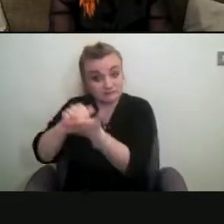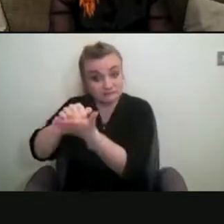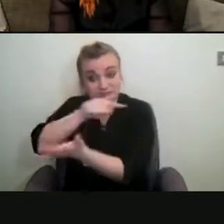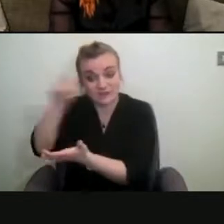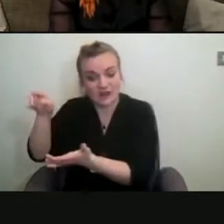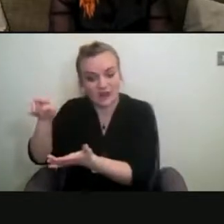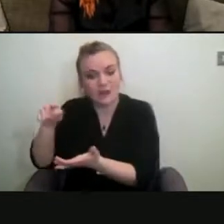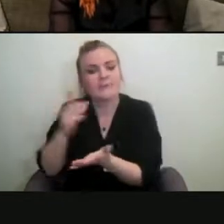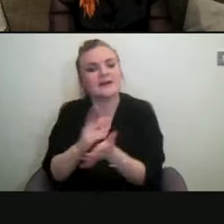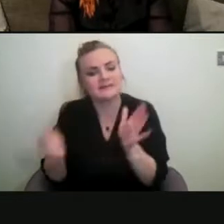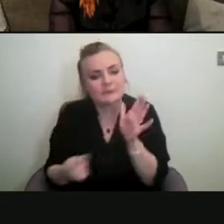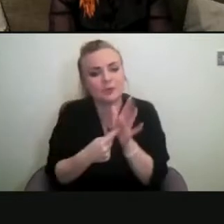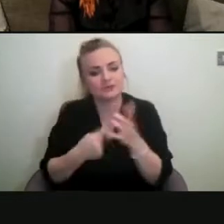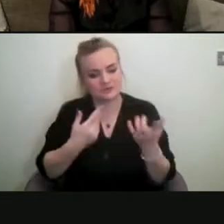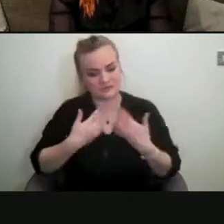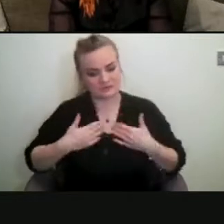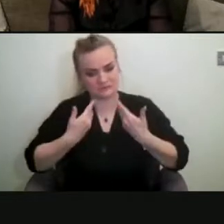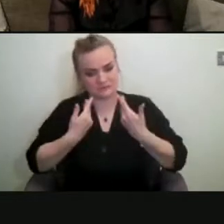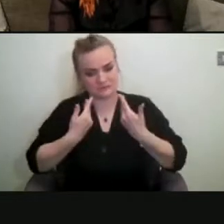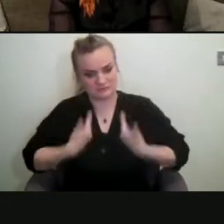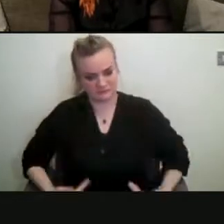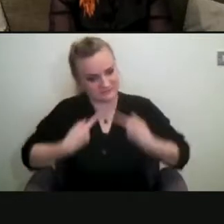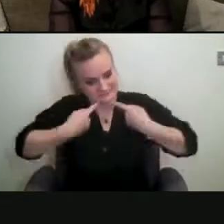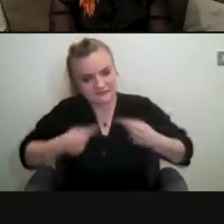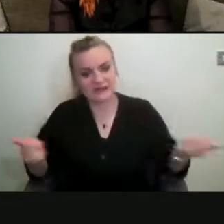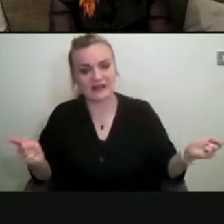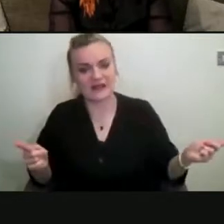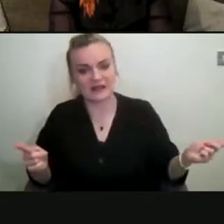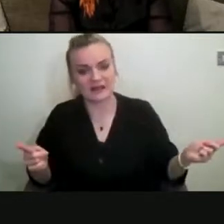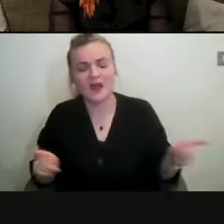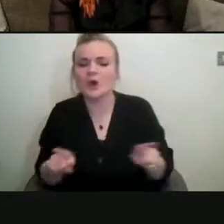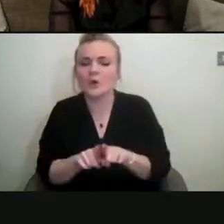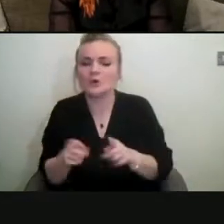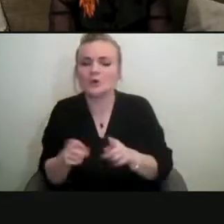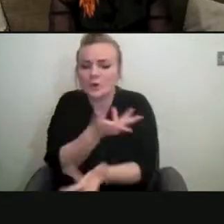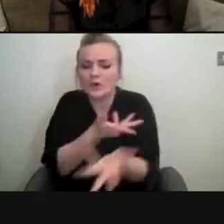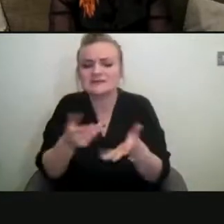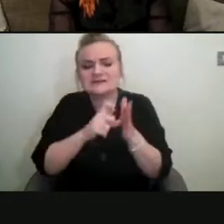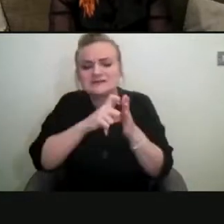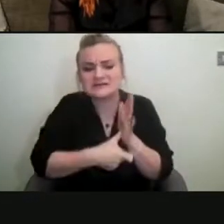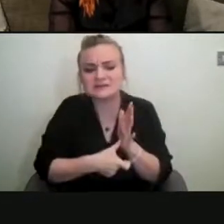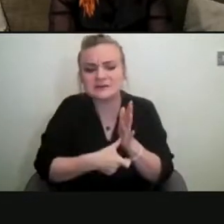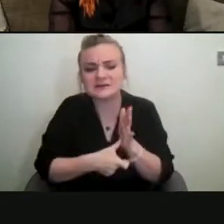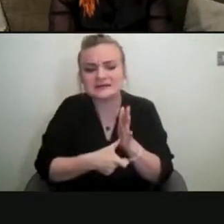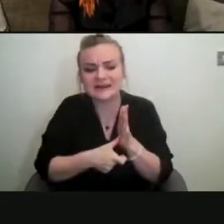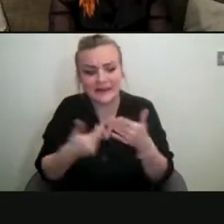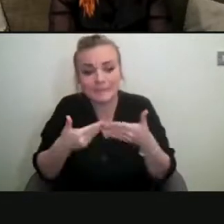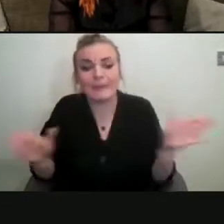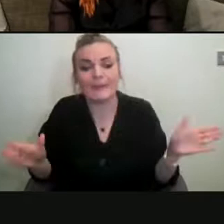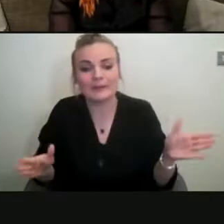self-declare, and talk about disability publicly, because we need more voices,